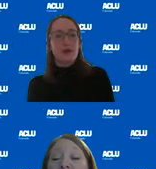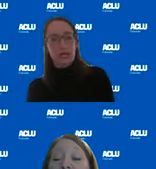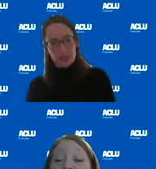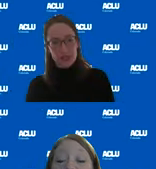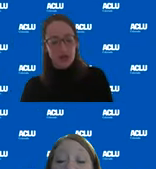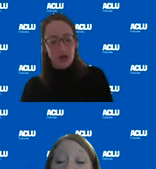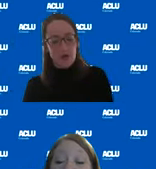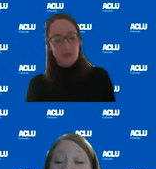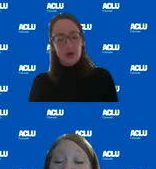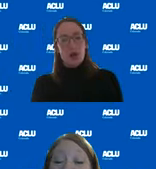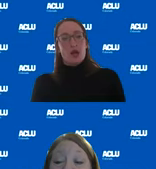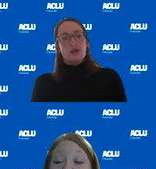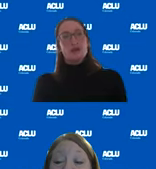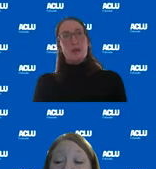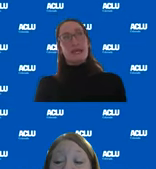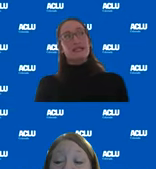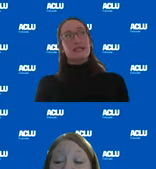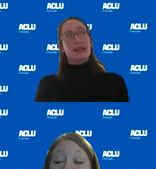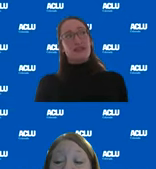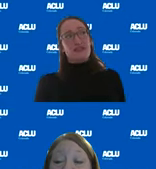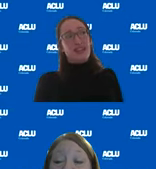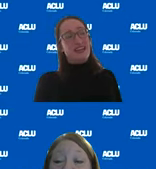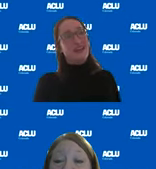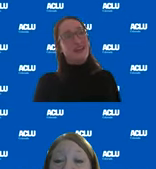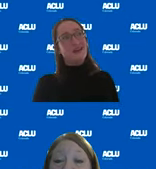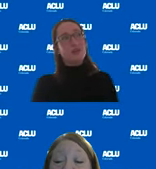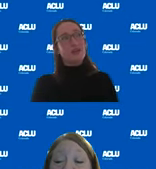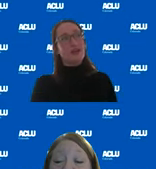of, so I'm guessing that if like,